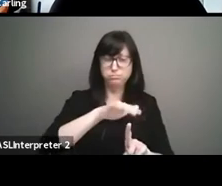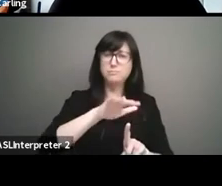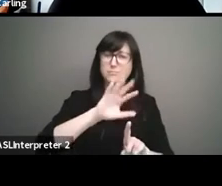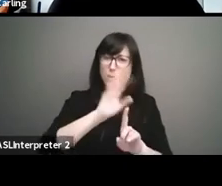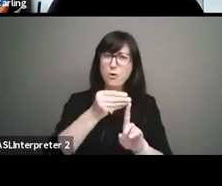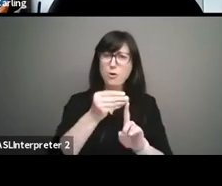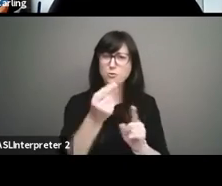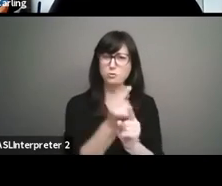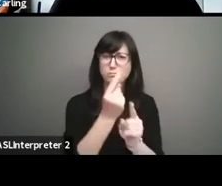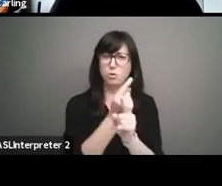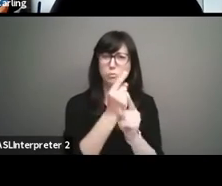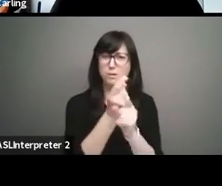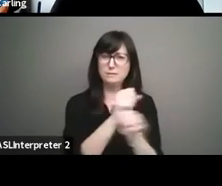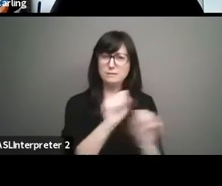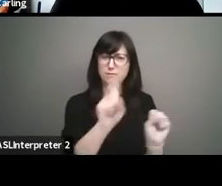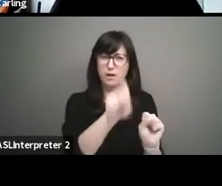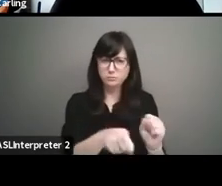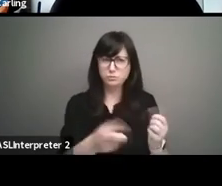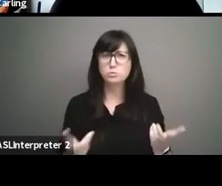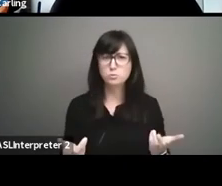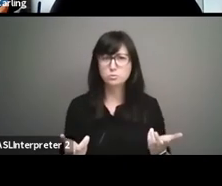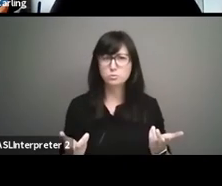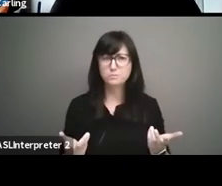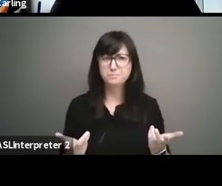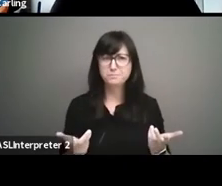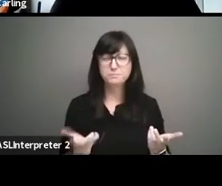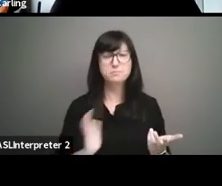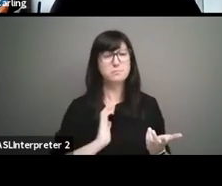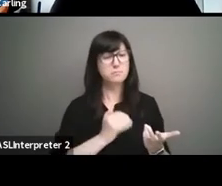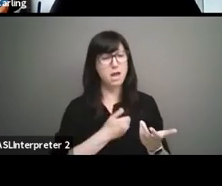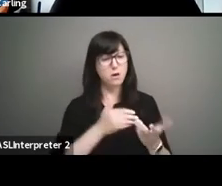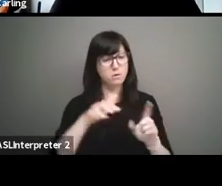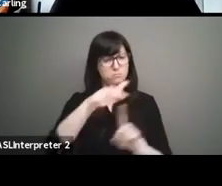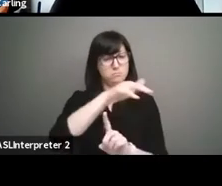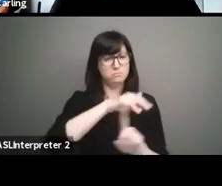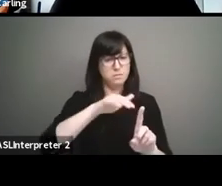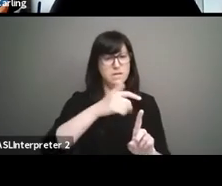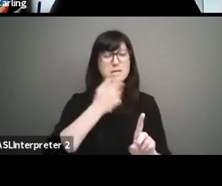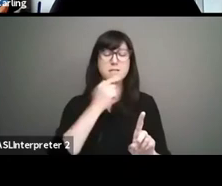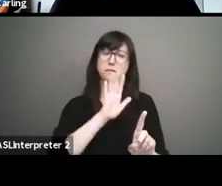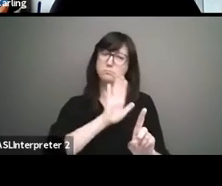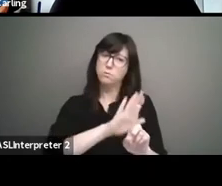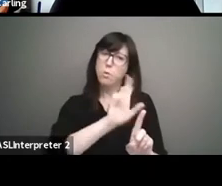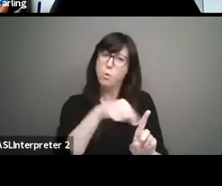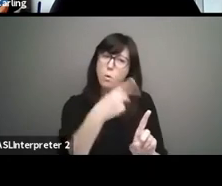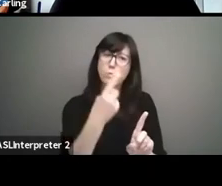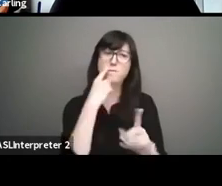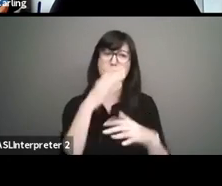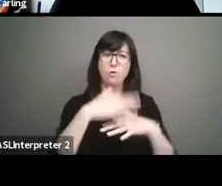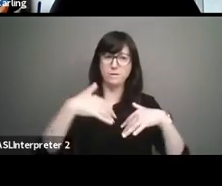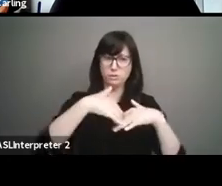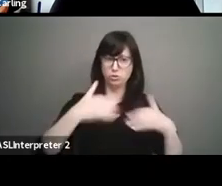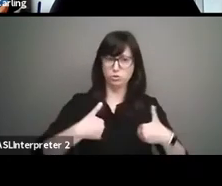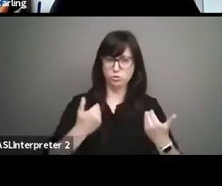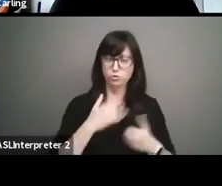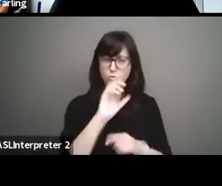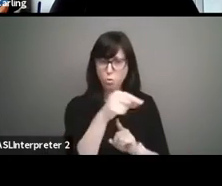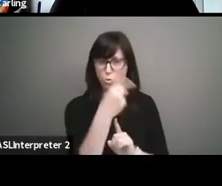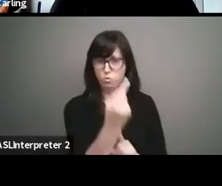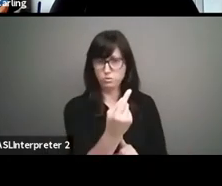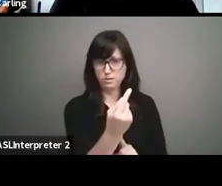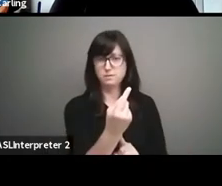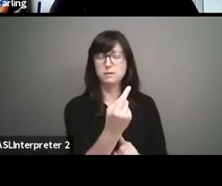we create, a lot of the spaces we create, we say that they're exclusively for Indigenous youth. And this